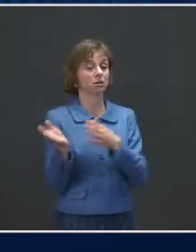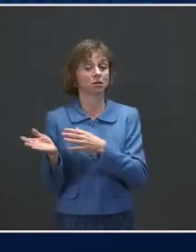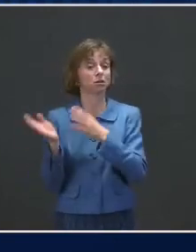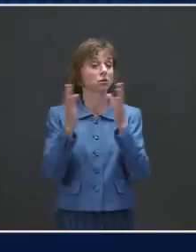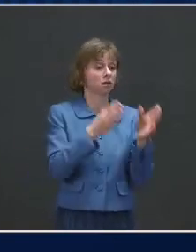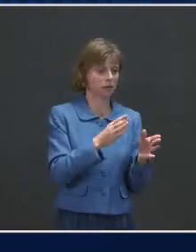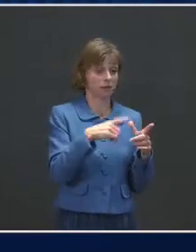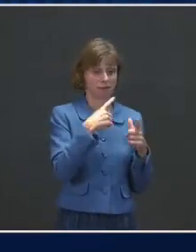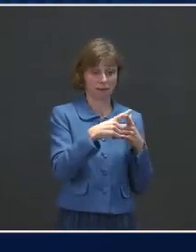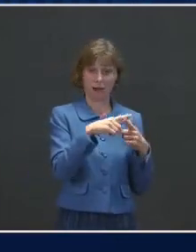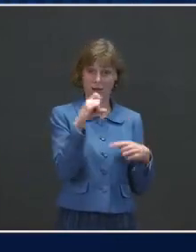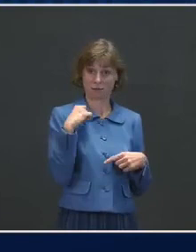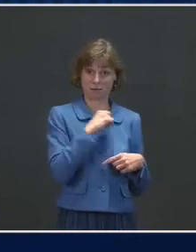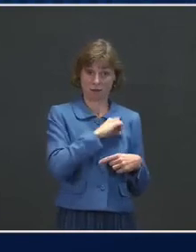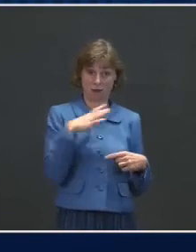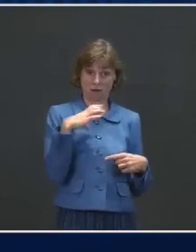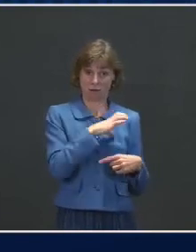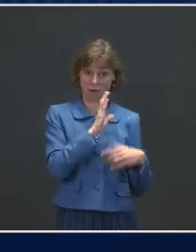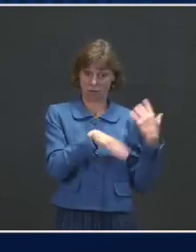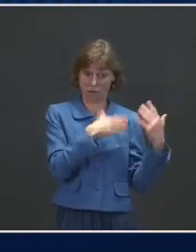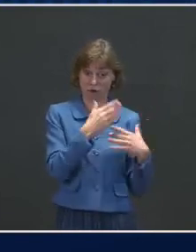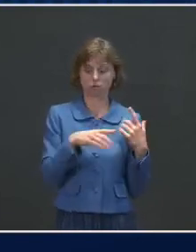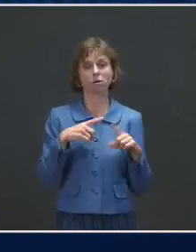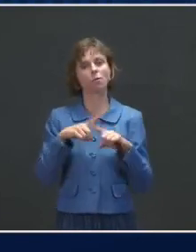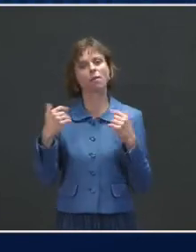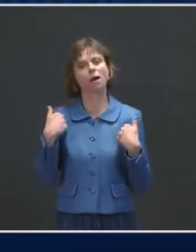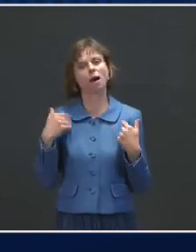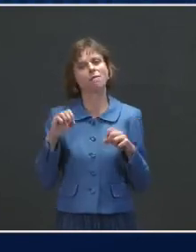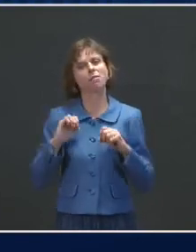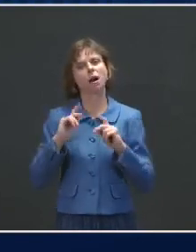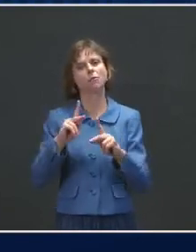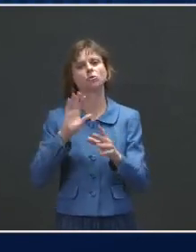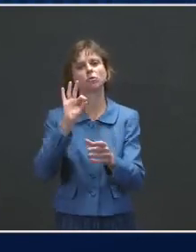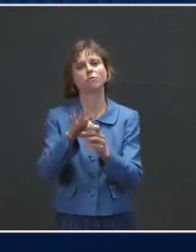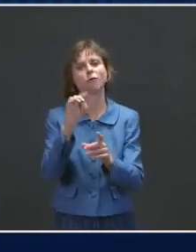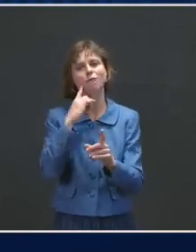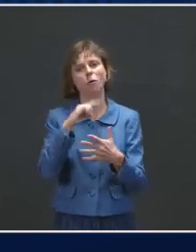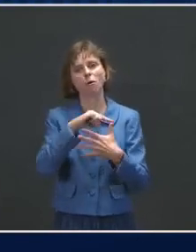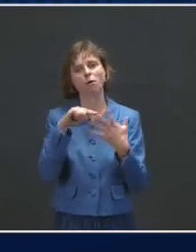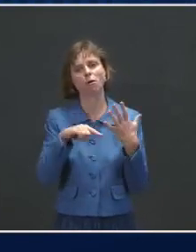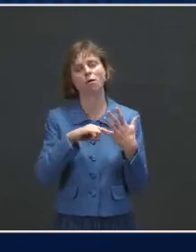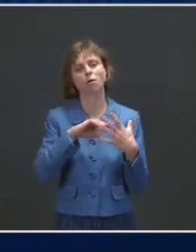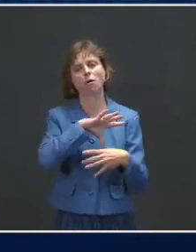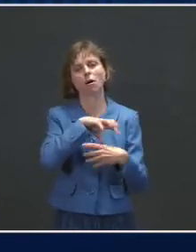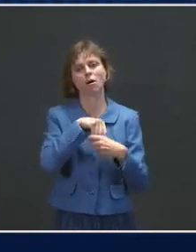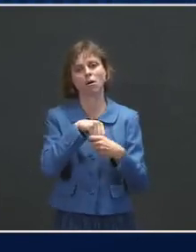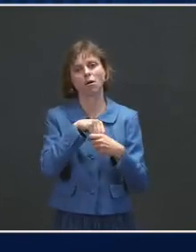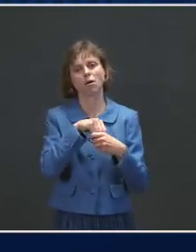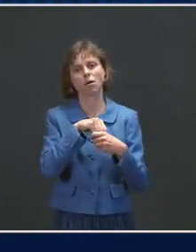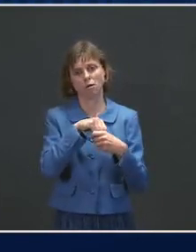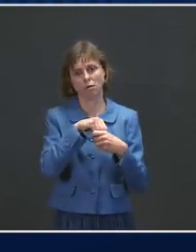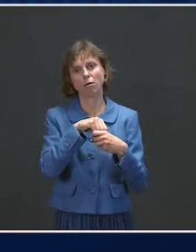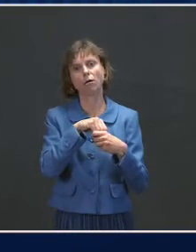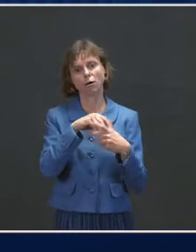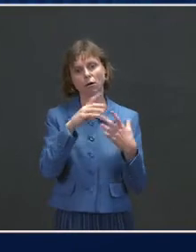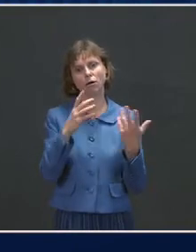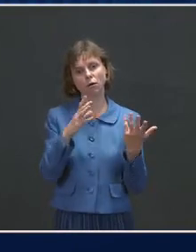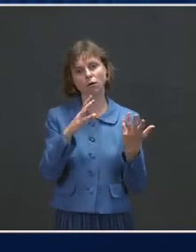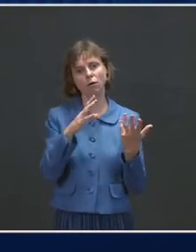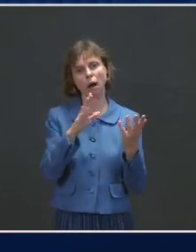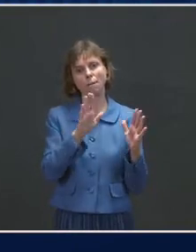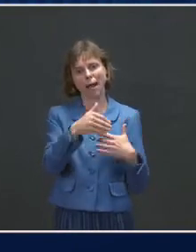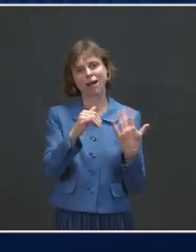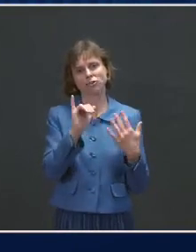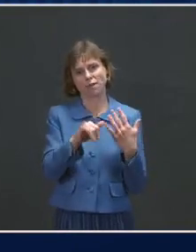that, but they will have the opportunity to, of course, vote for a package that will that the vast majority of the American people